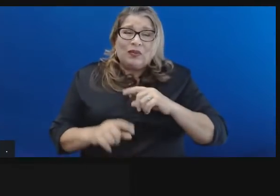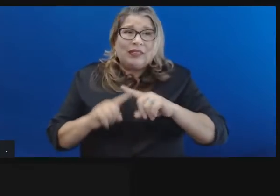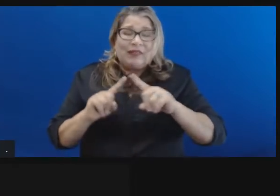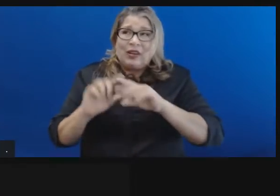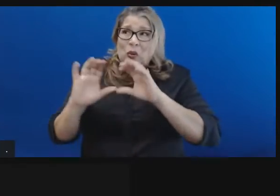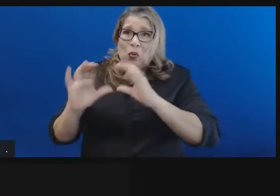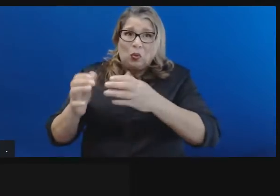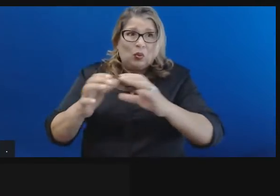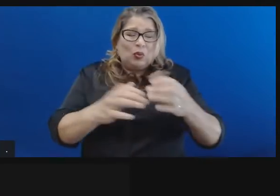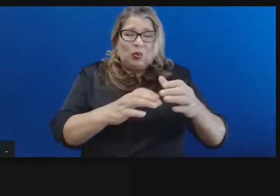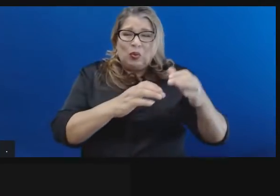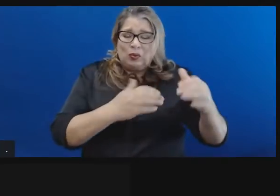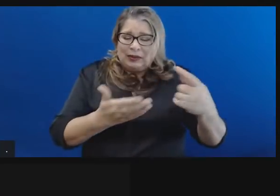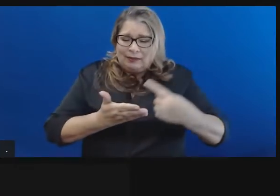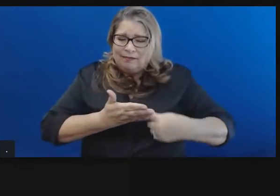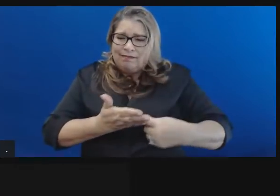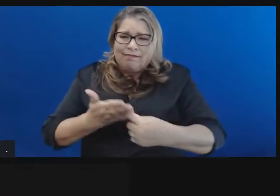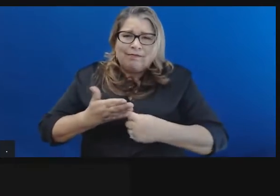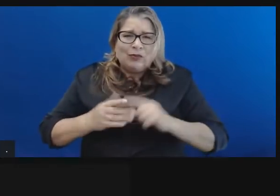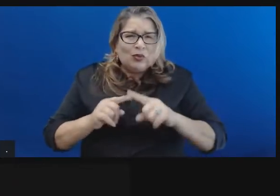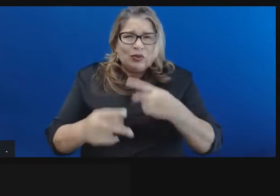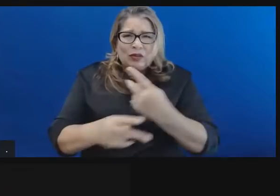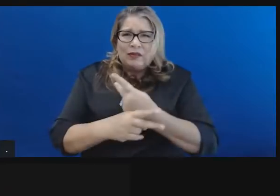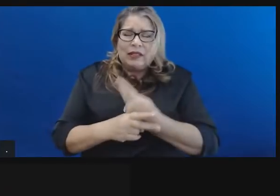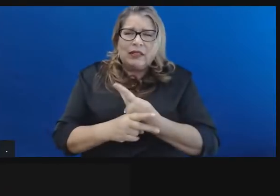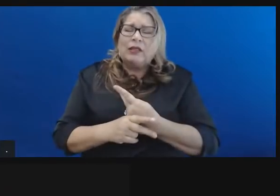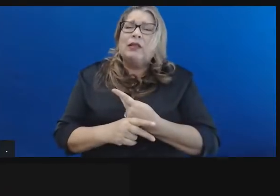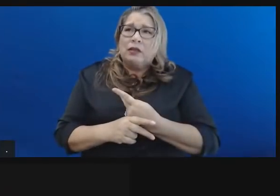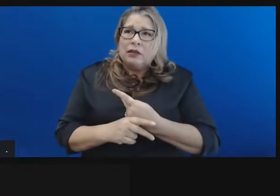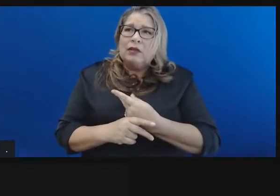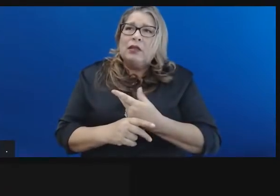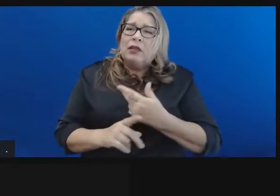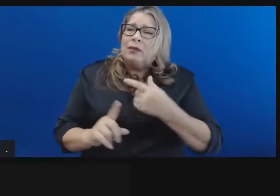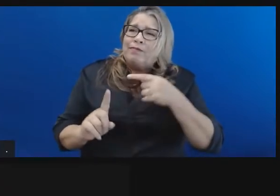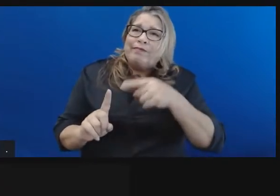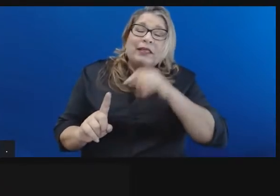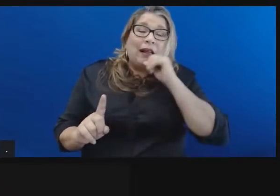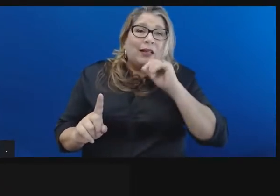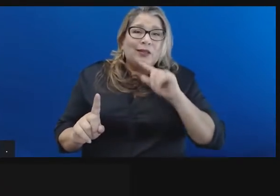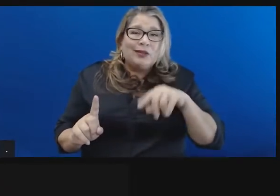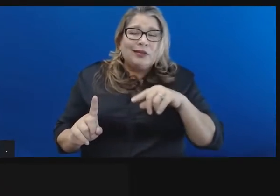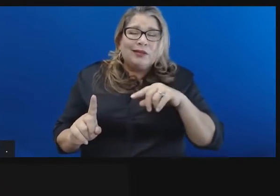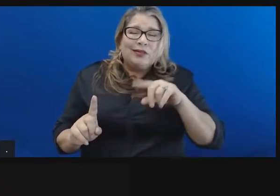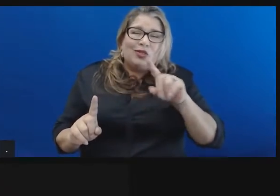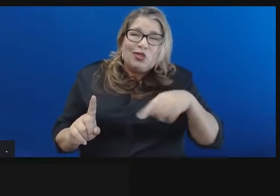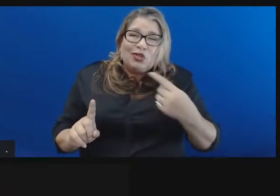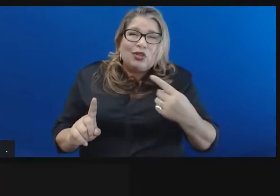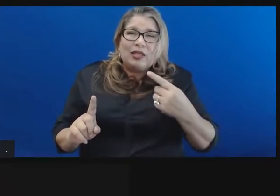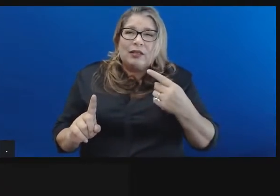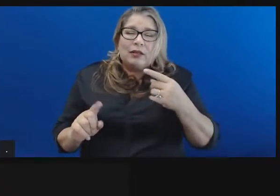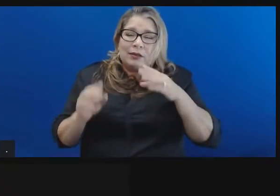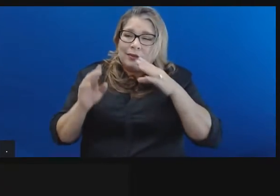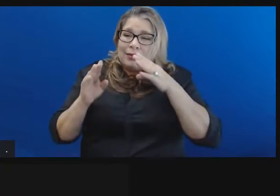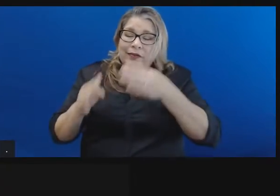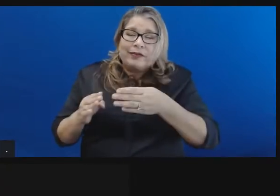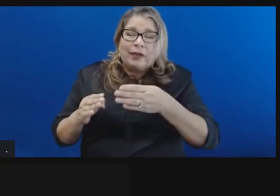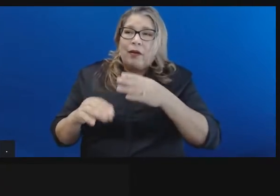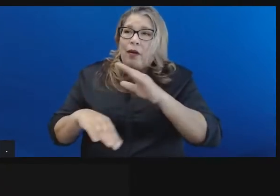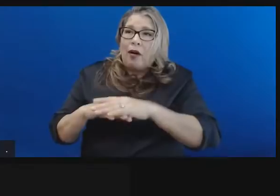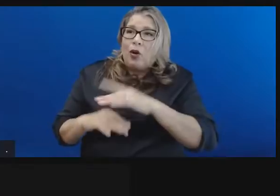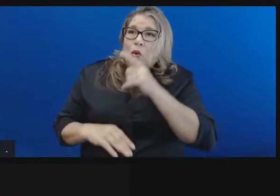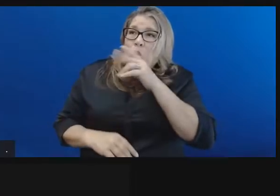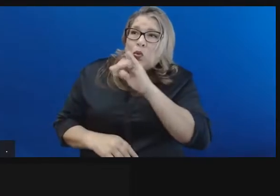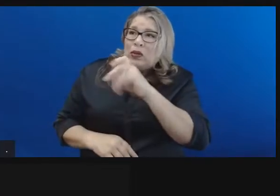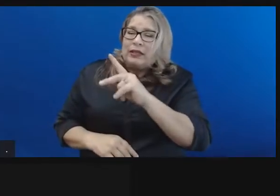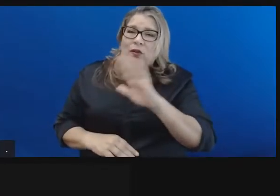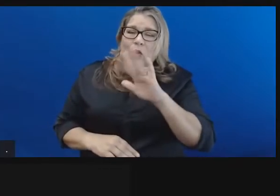about not just a risk and exposure-based formula for getting vaccine out, but one focused on equity. So how do